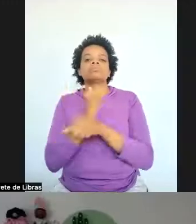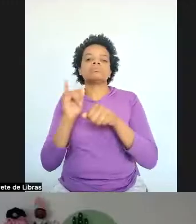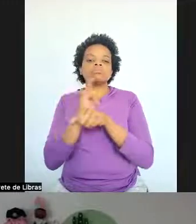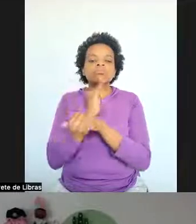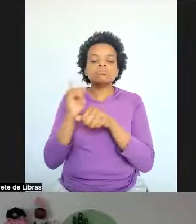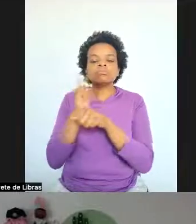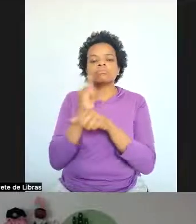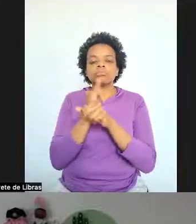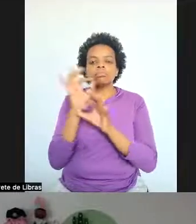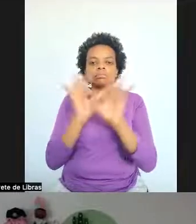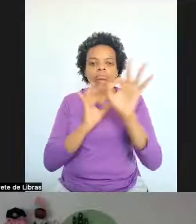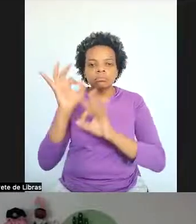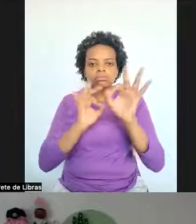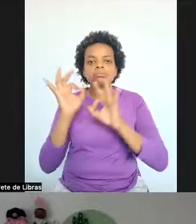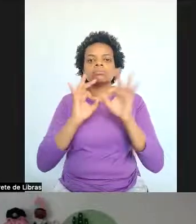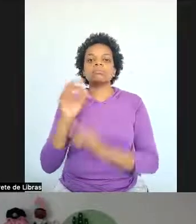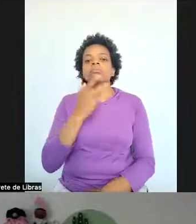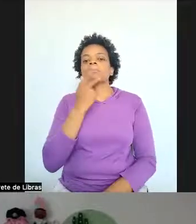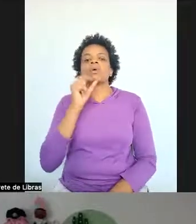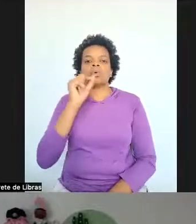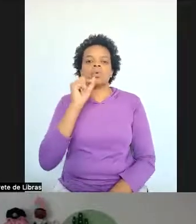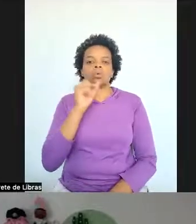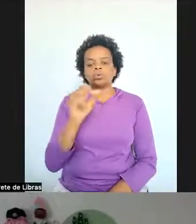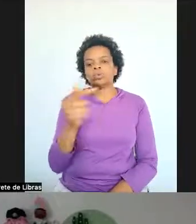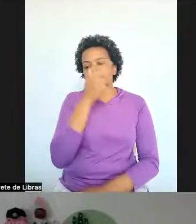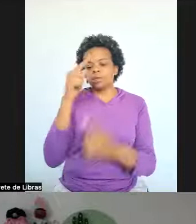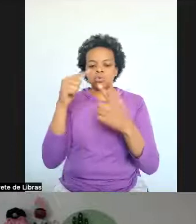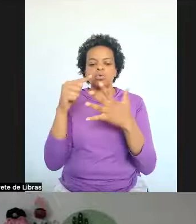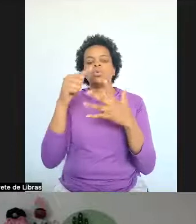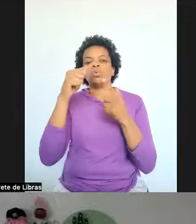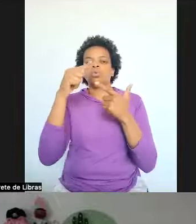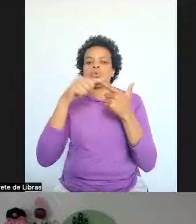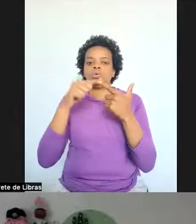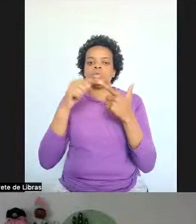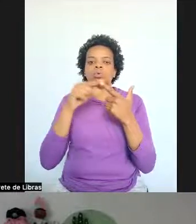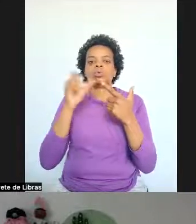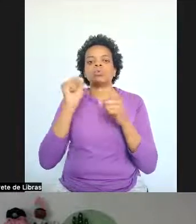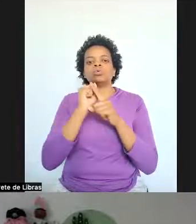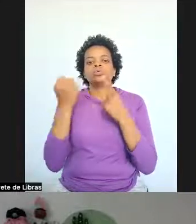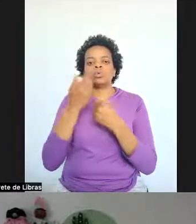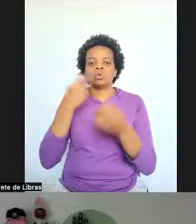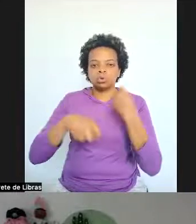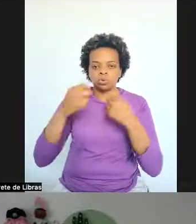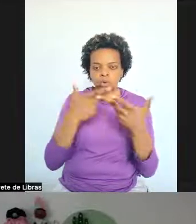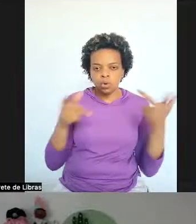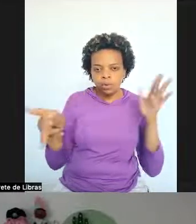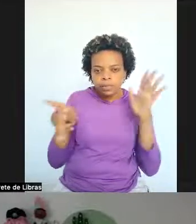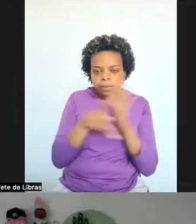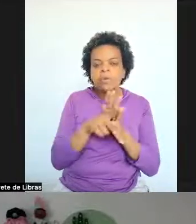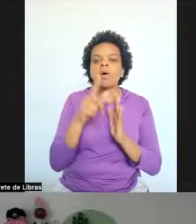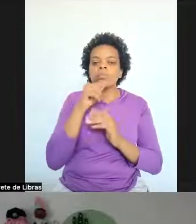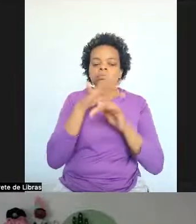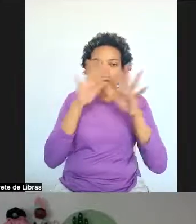Continuing with the presentation of the strategic planning of the Biomar Network, I'm here to talk about the second axis. It's about